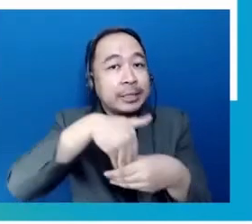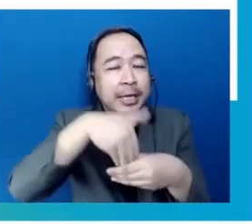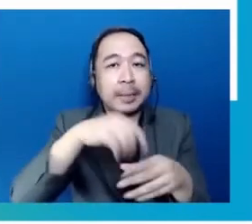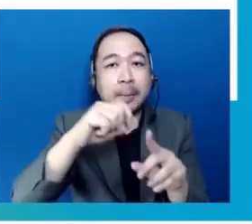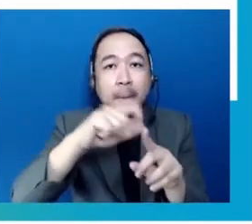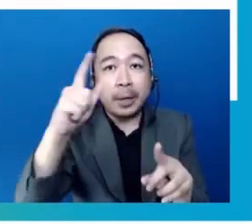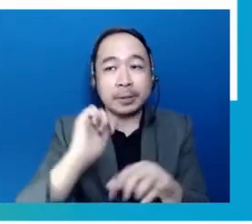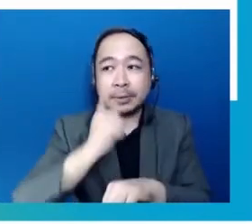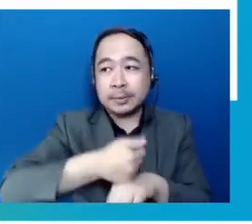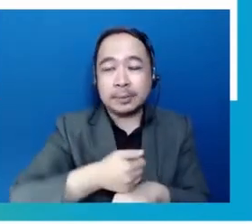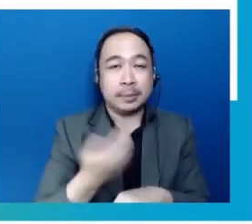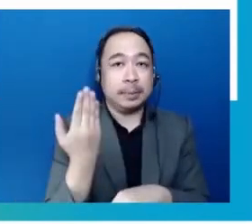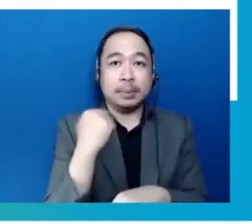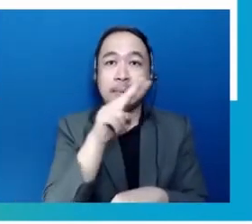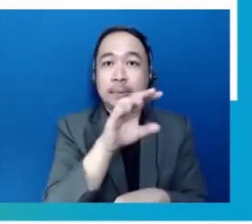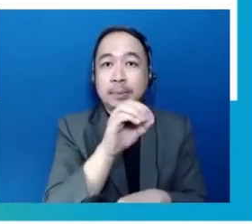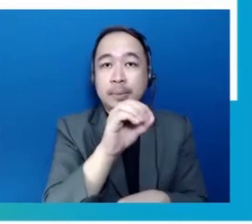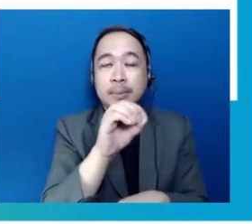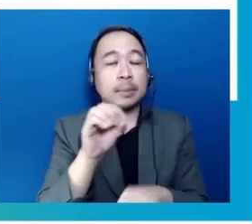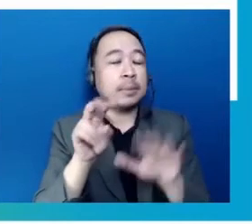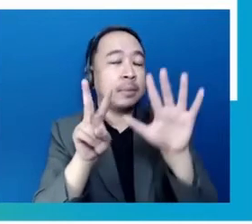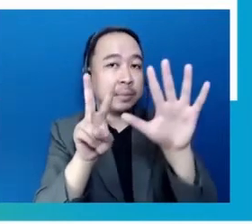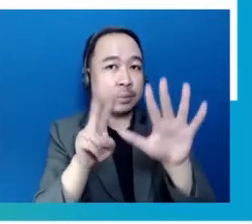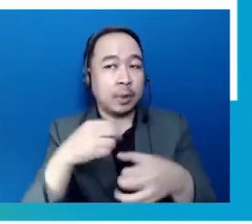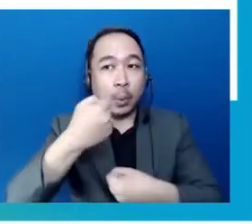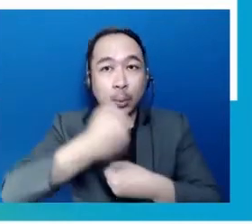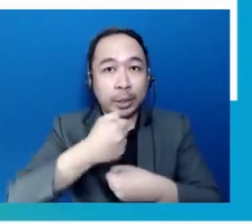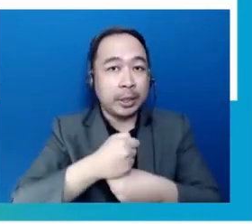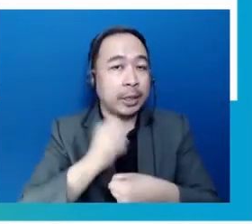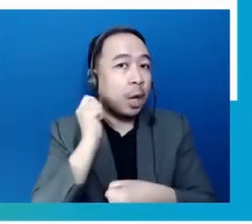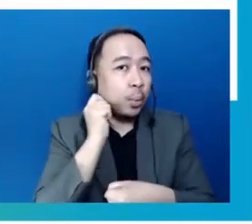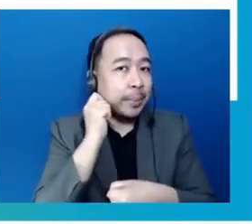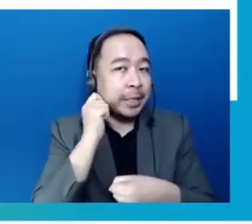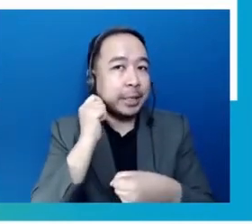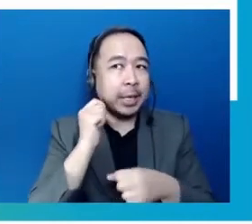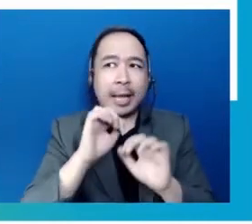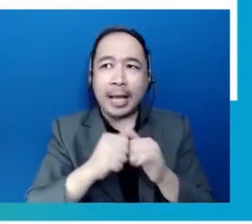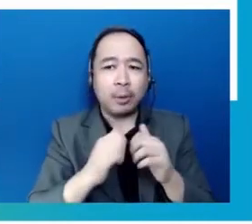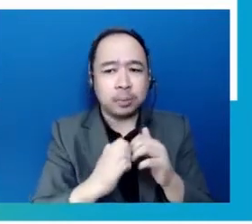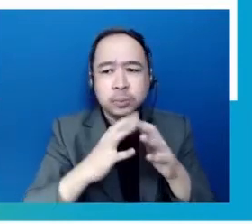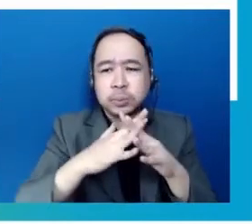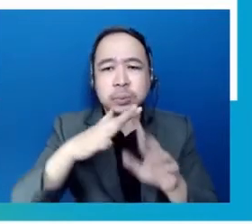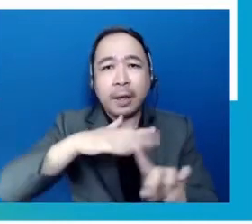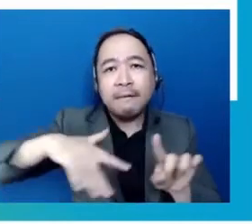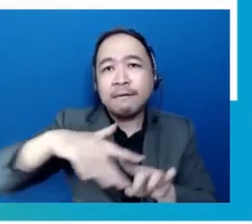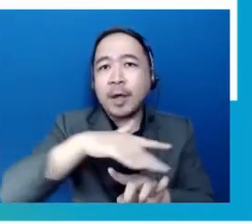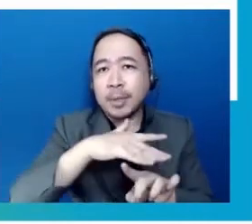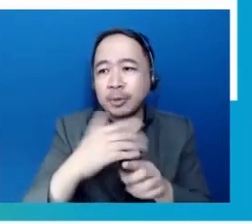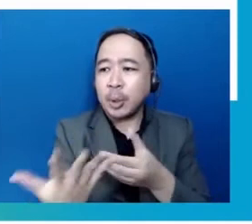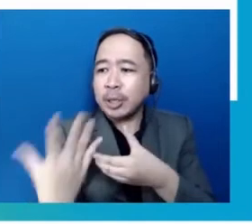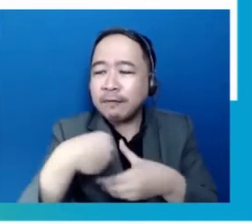established in 2007, working with VN to create an enabling environment for vulnerable segments